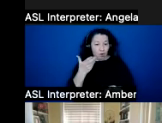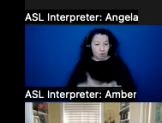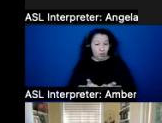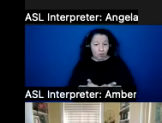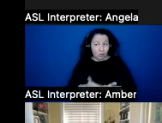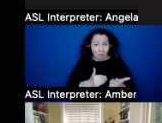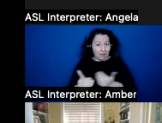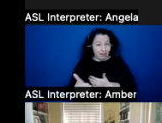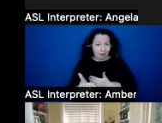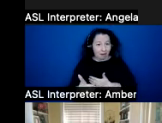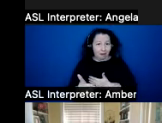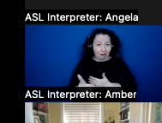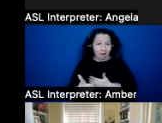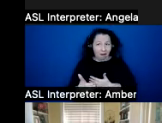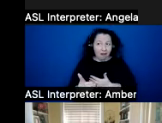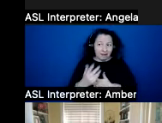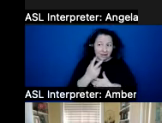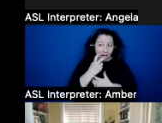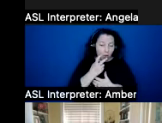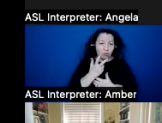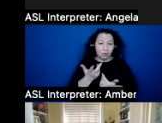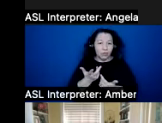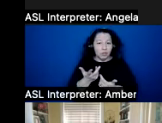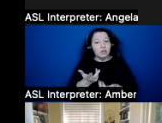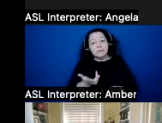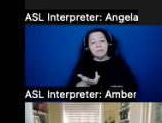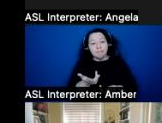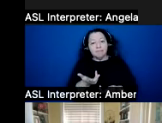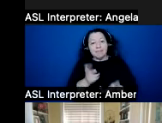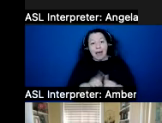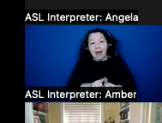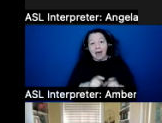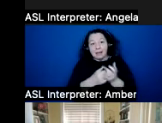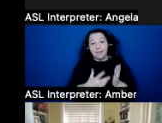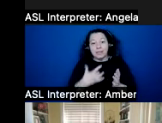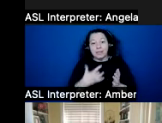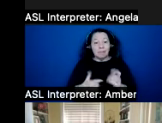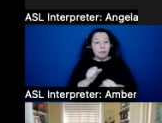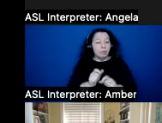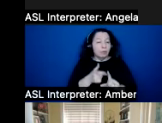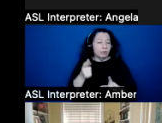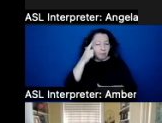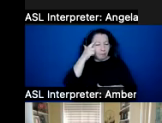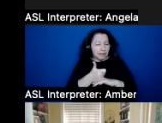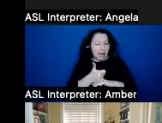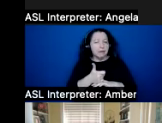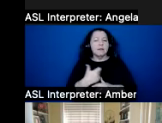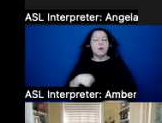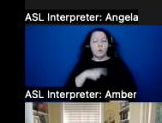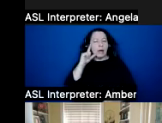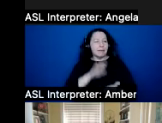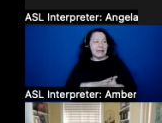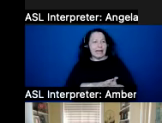doubt. And while we as advocates typically operate from the mindset of we believe the victim